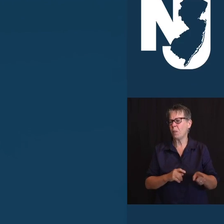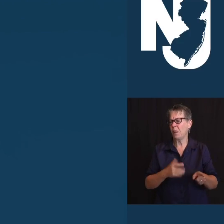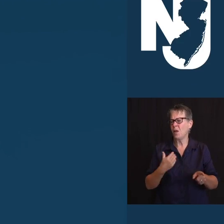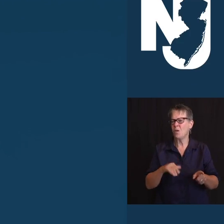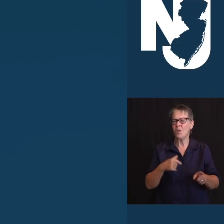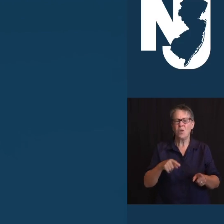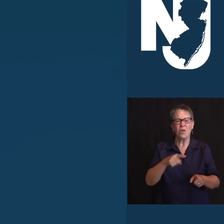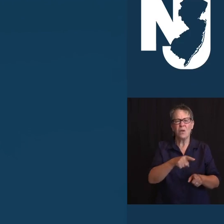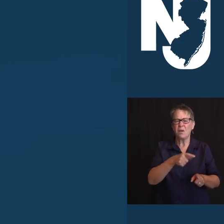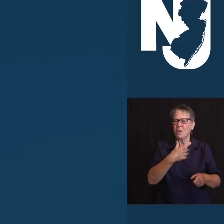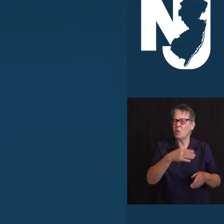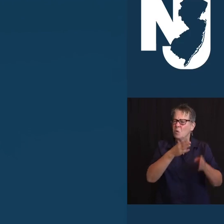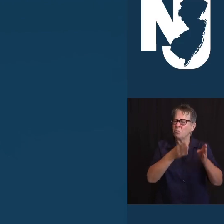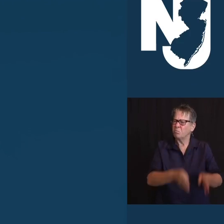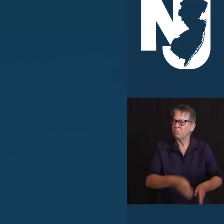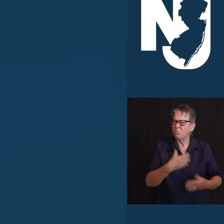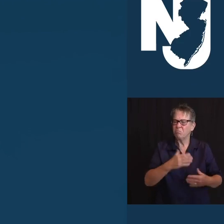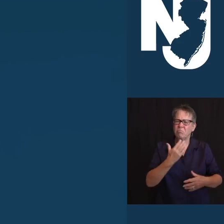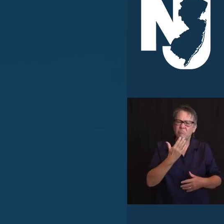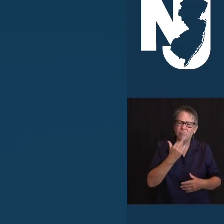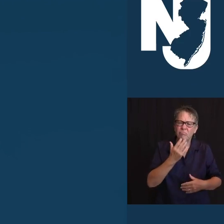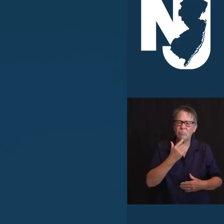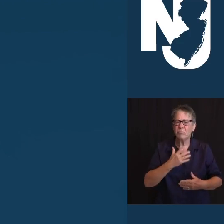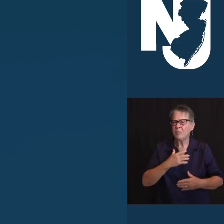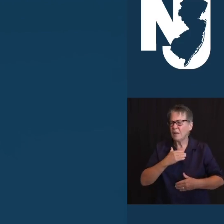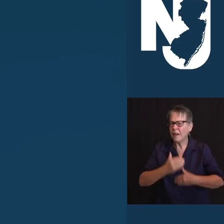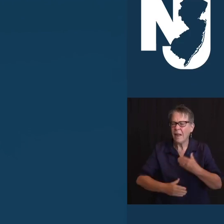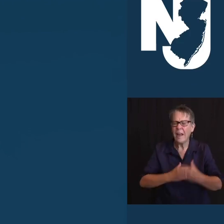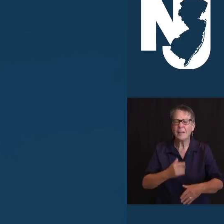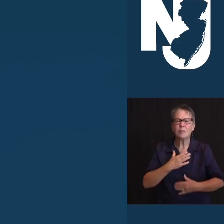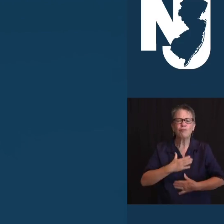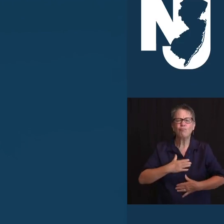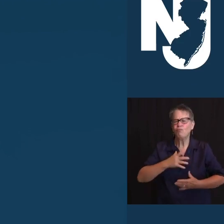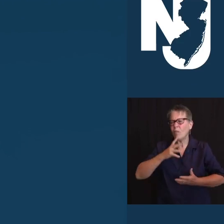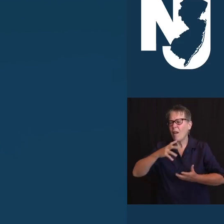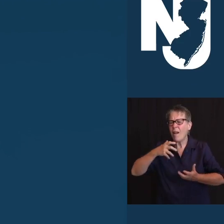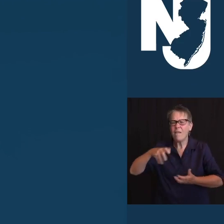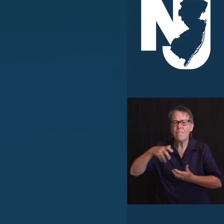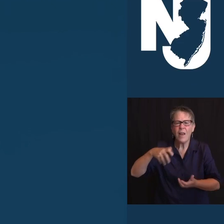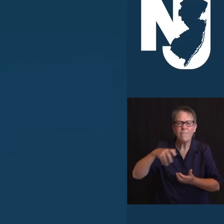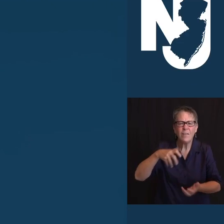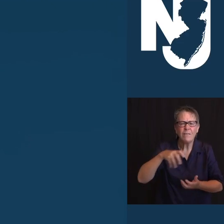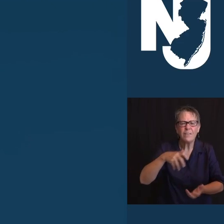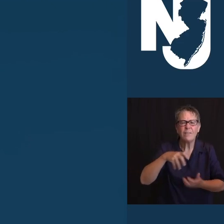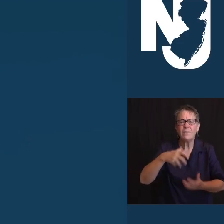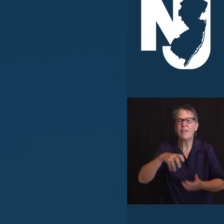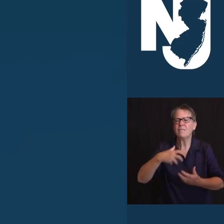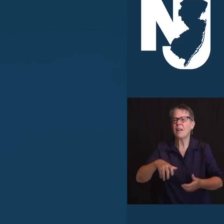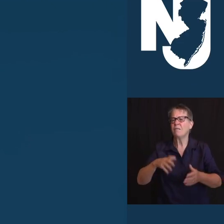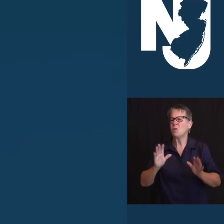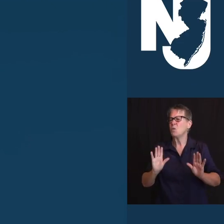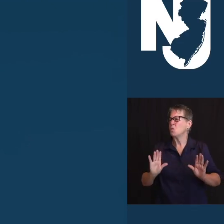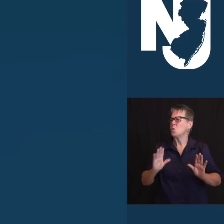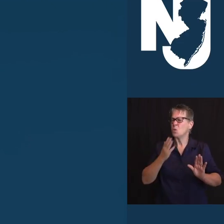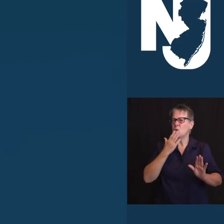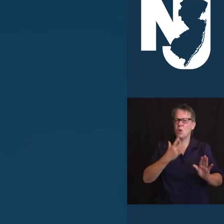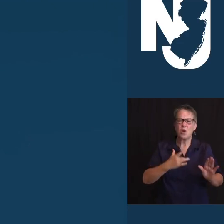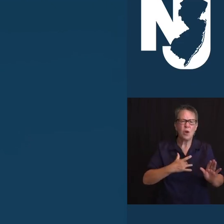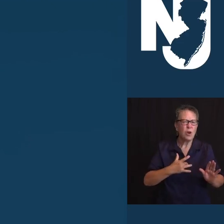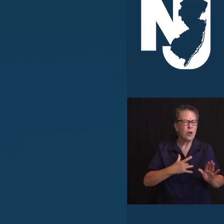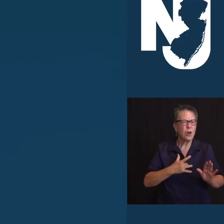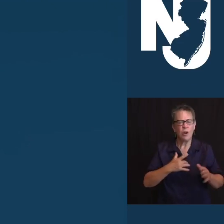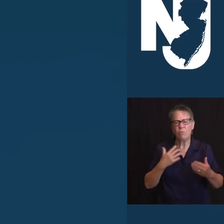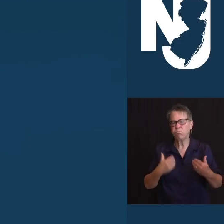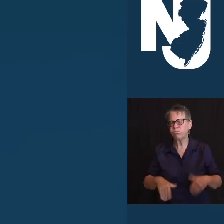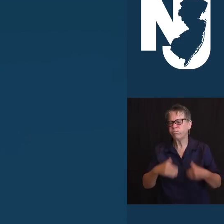make anyone know that they were welcome. So he leaves Jimmy, again, with whom I had the great honor of speaking, and Olivia,